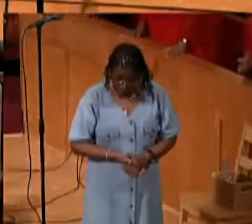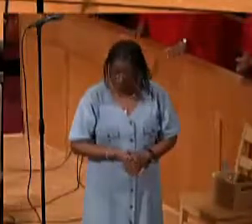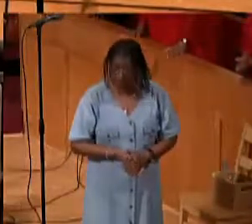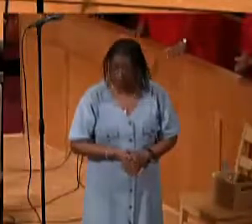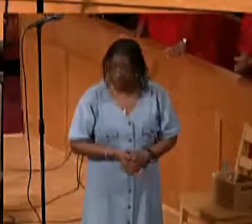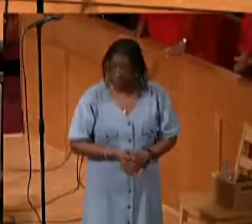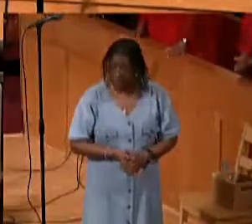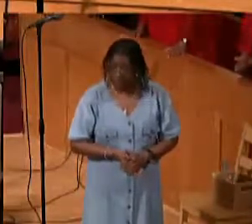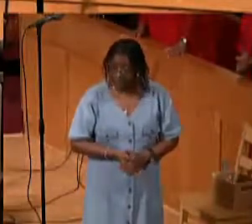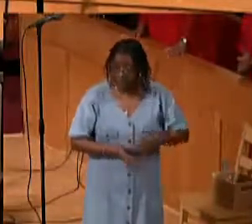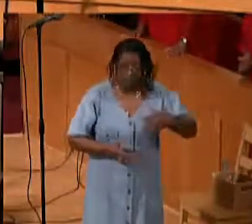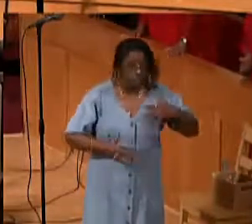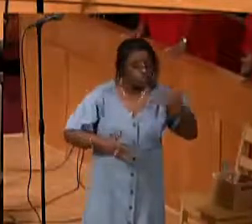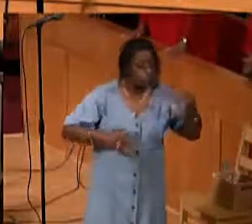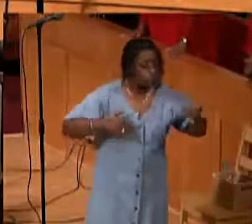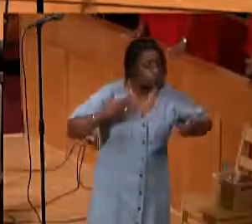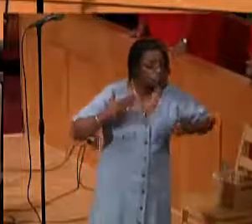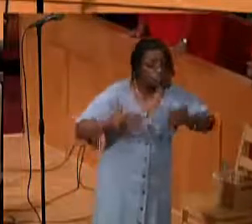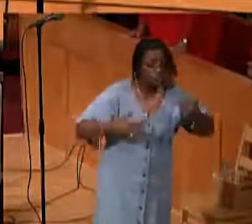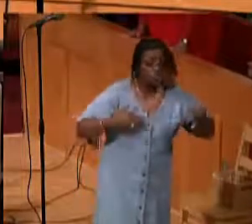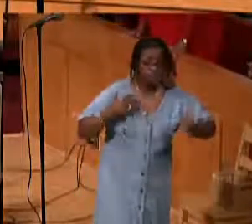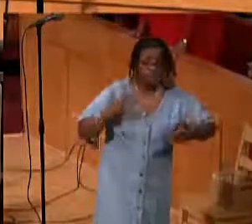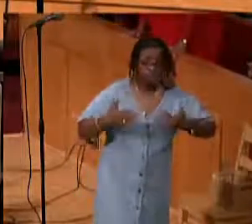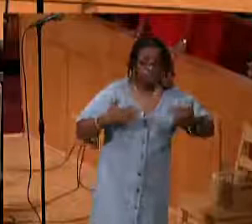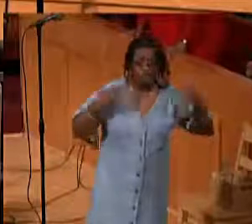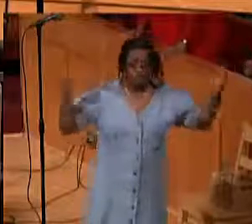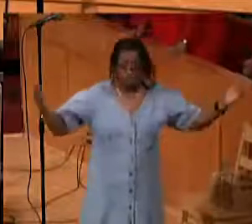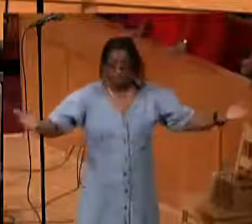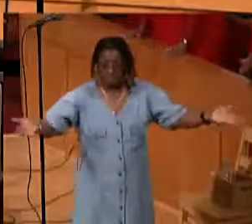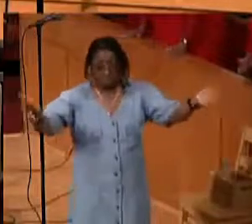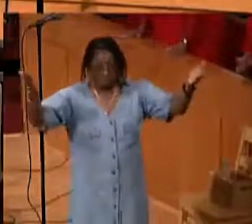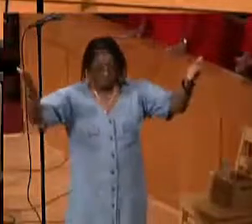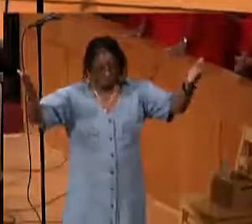That has joy. Everyone standing.